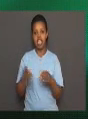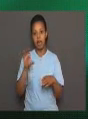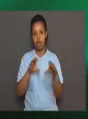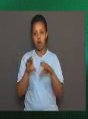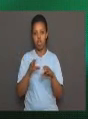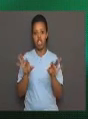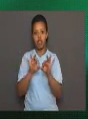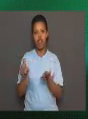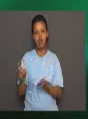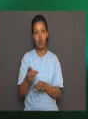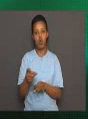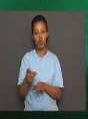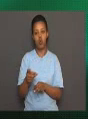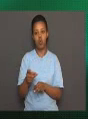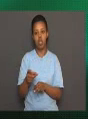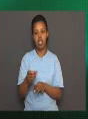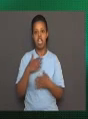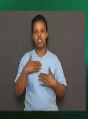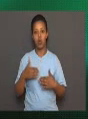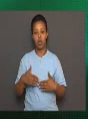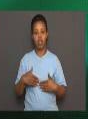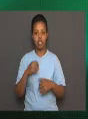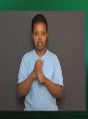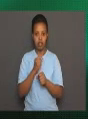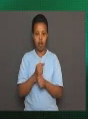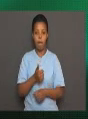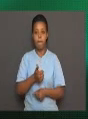for normal body functioning.